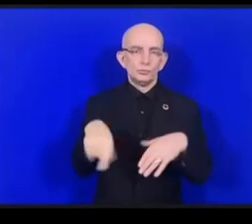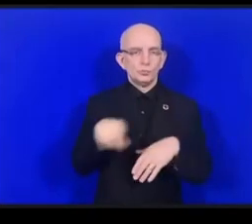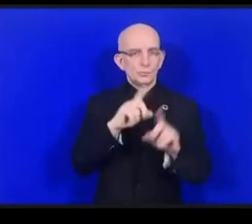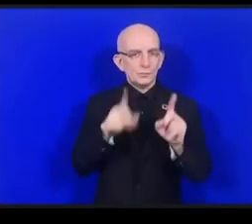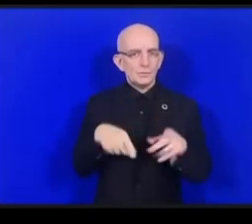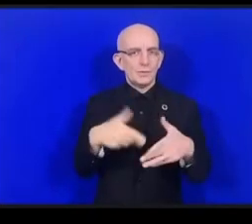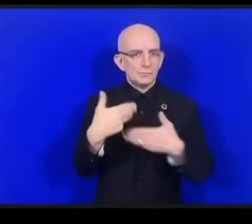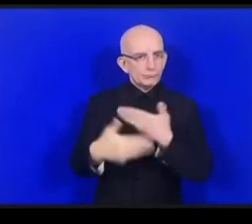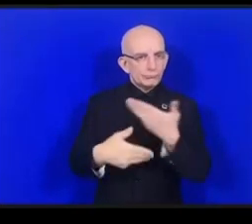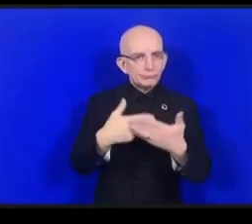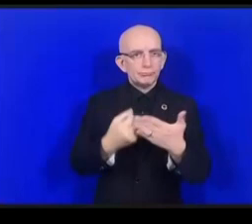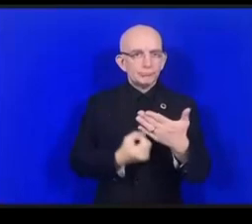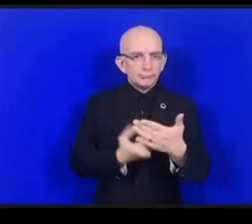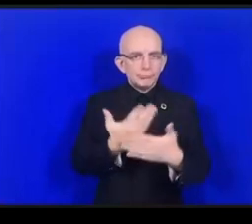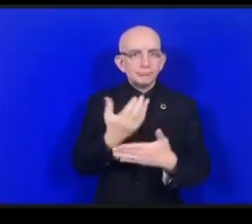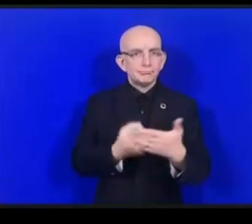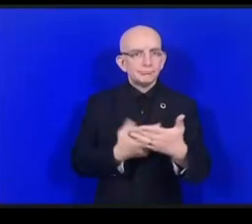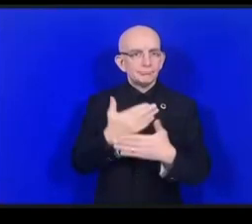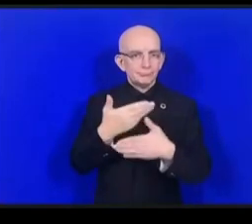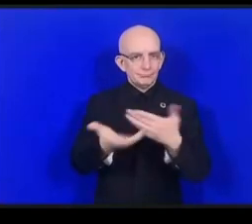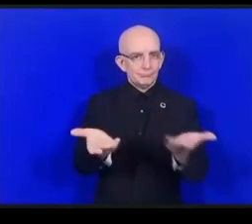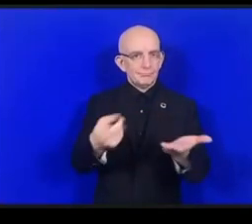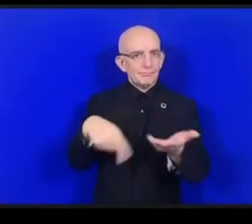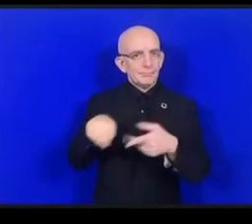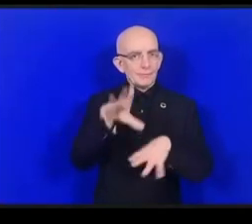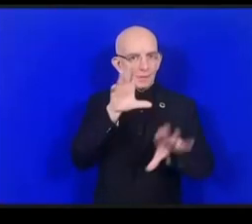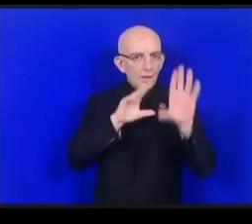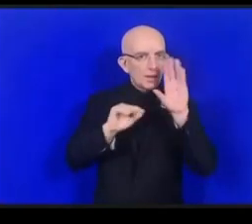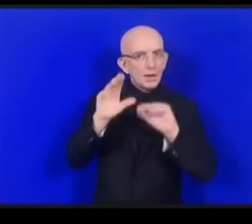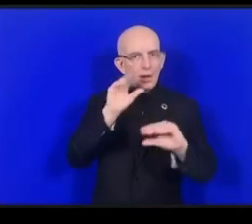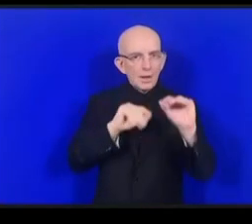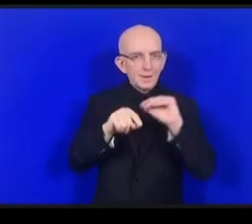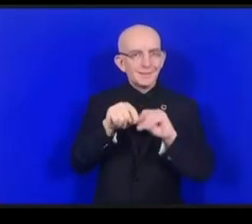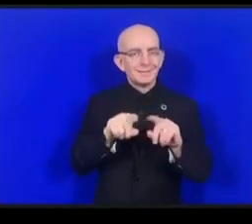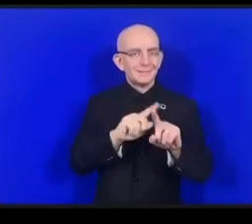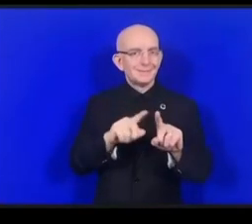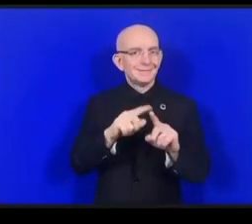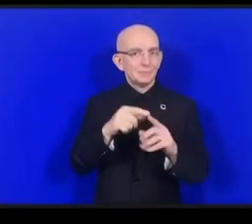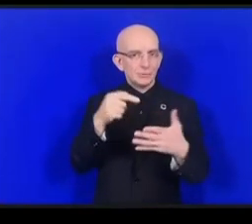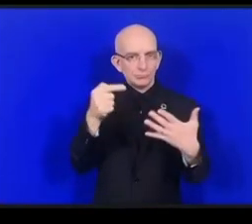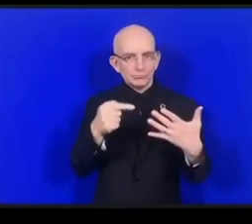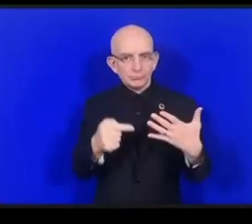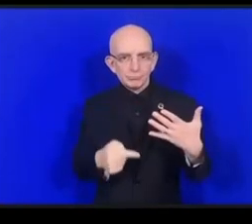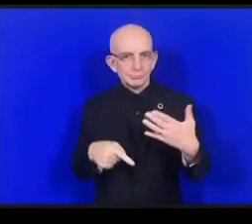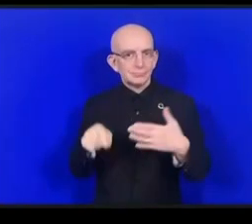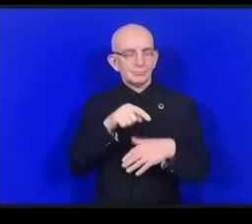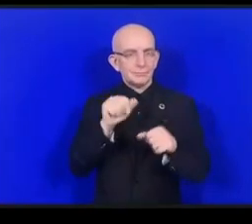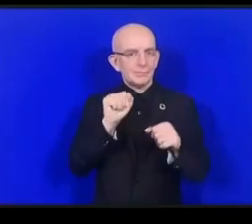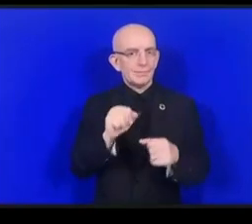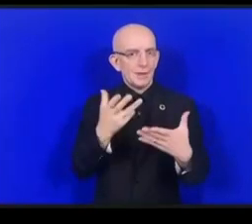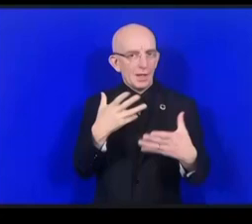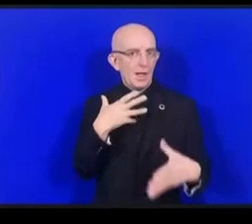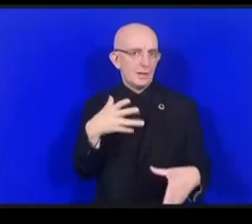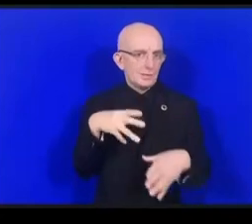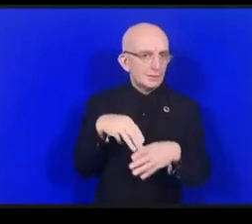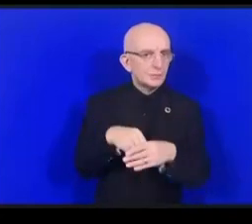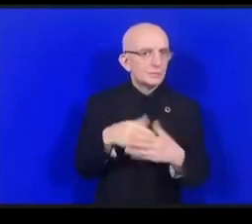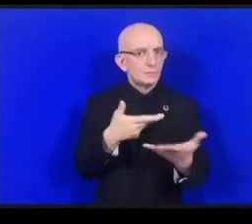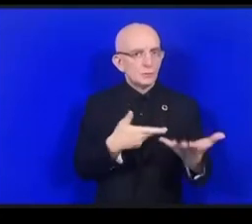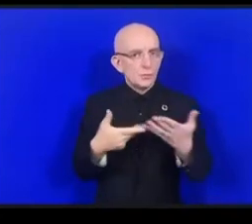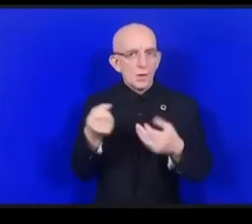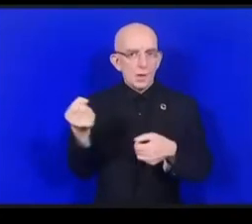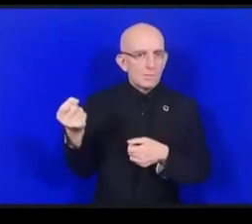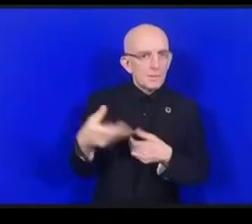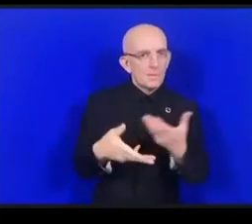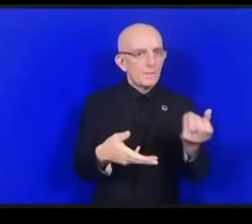traditionally marginalized voices, and it's accessible. This is the role that OER play in regard to human rights and the